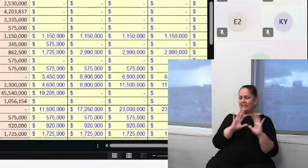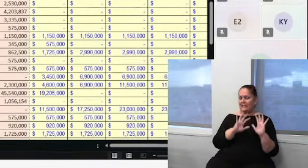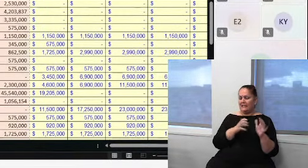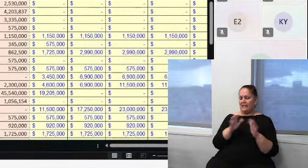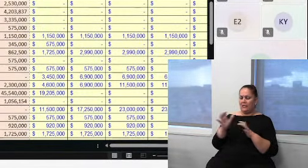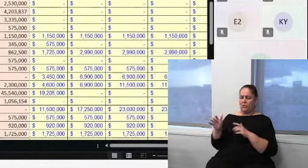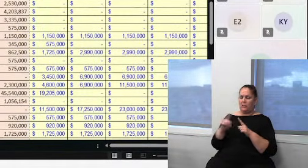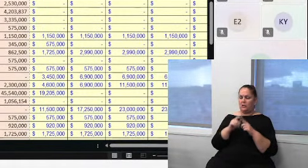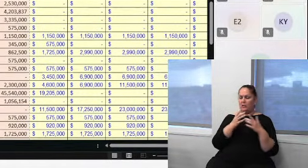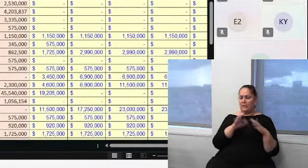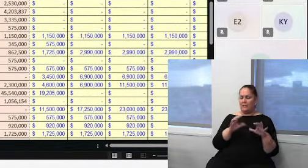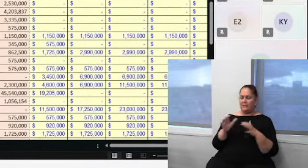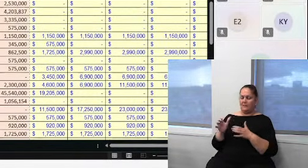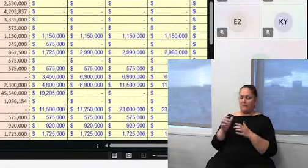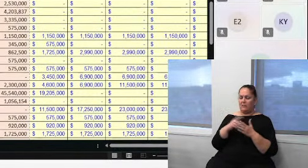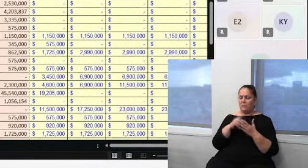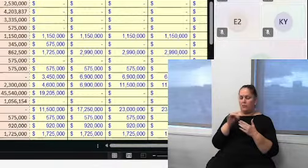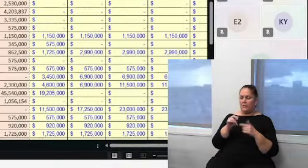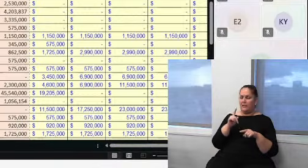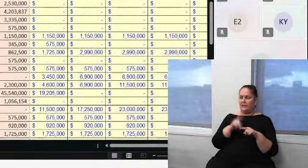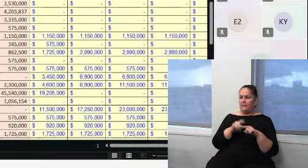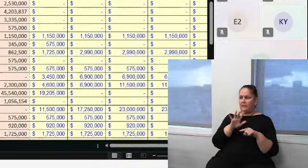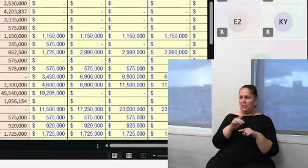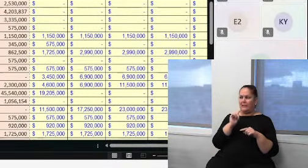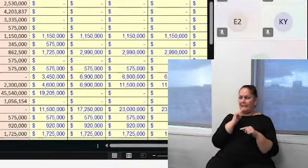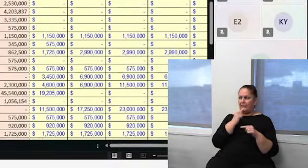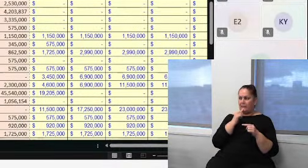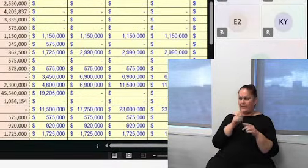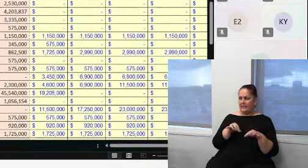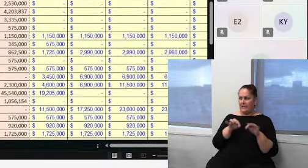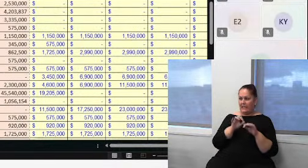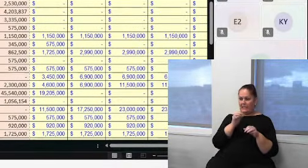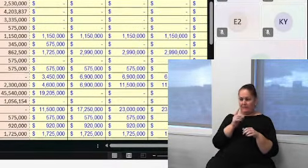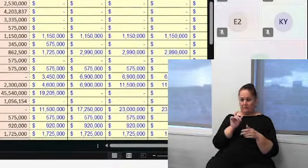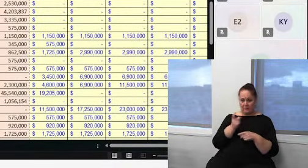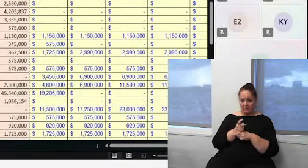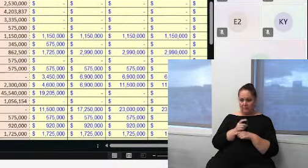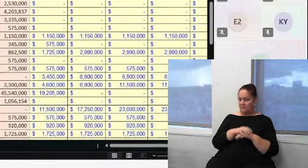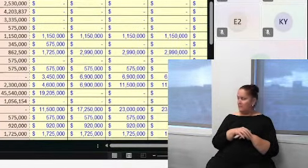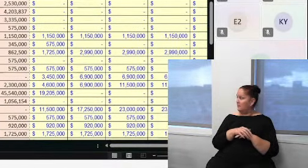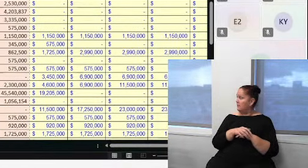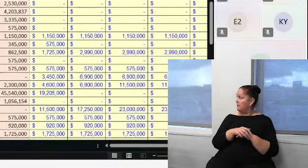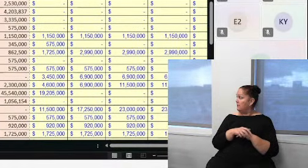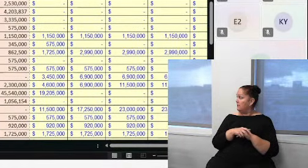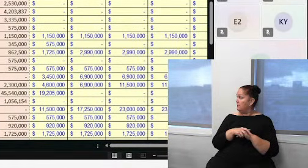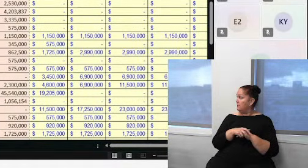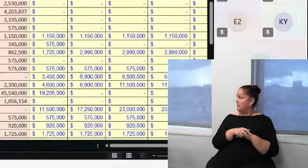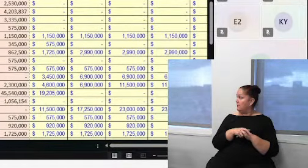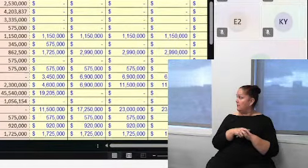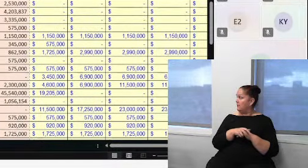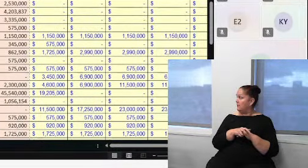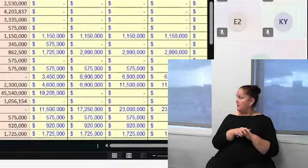system of 6 categories to classify projects according to their criticality. Is that correct?